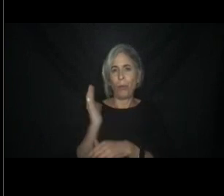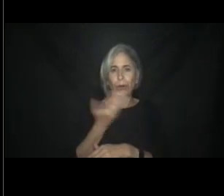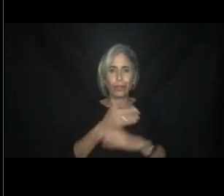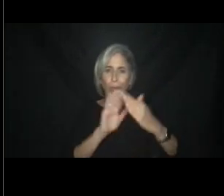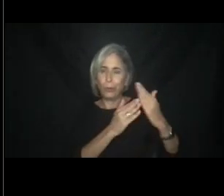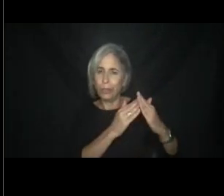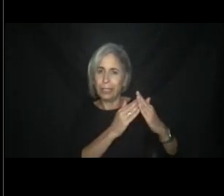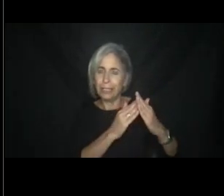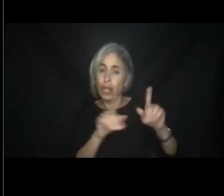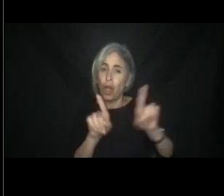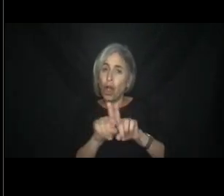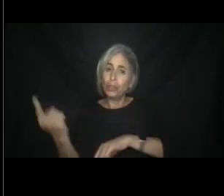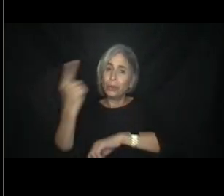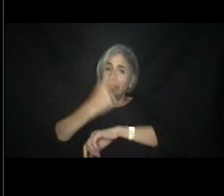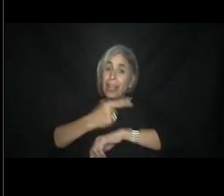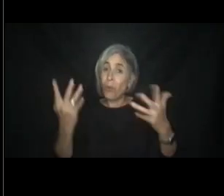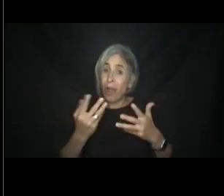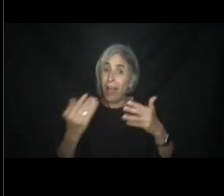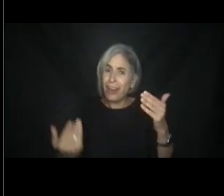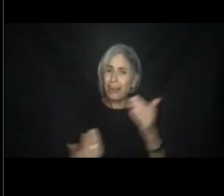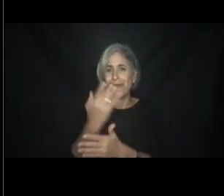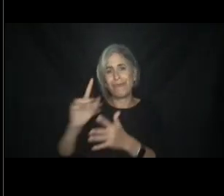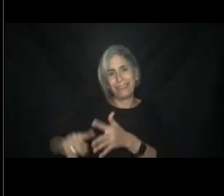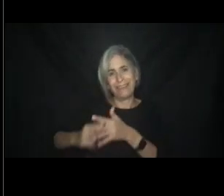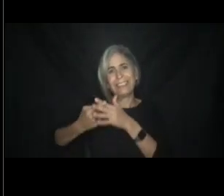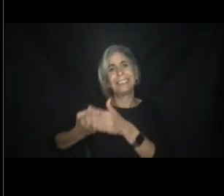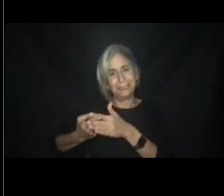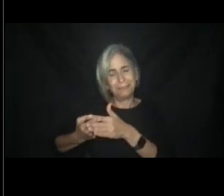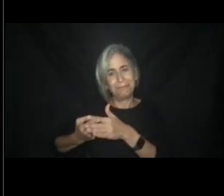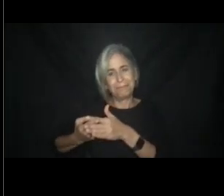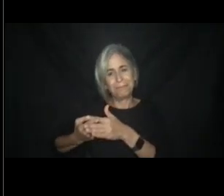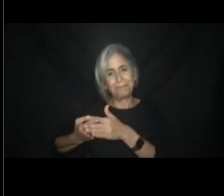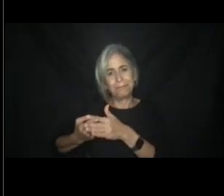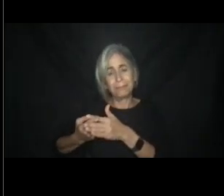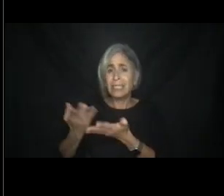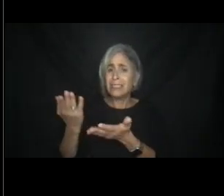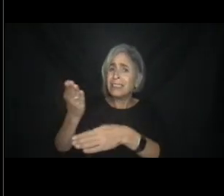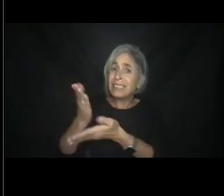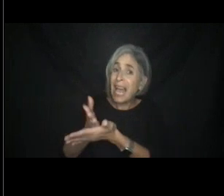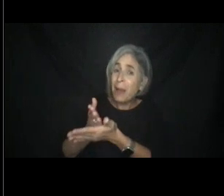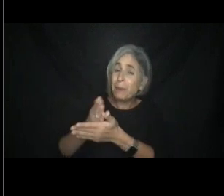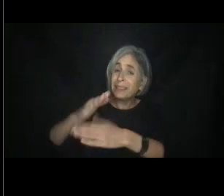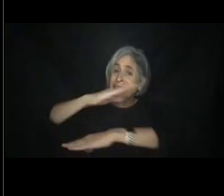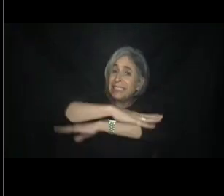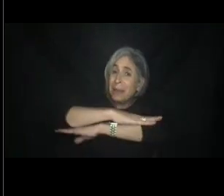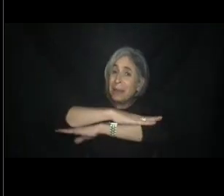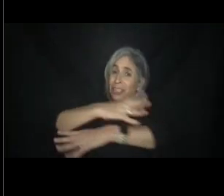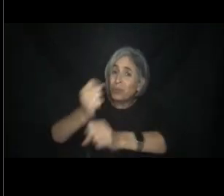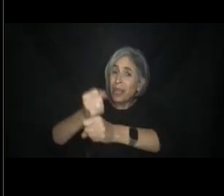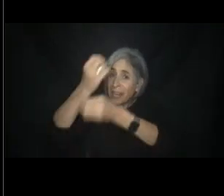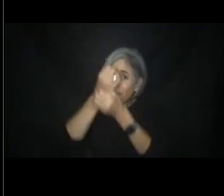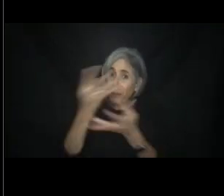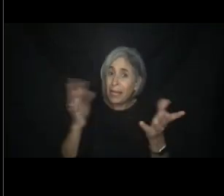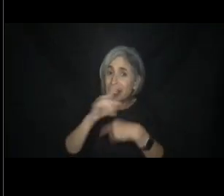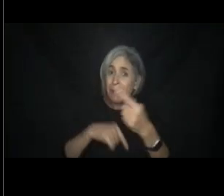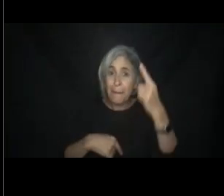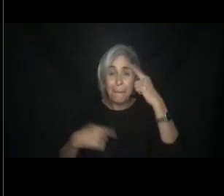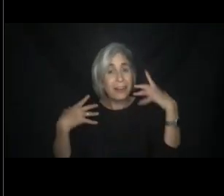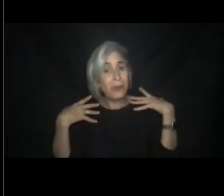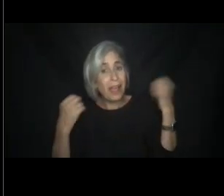a day of new beginnings for many. Stop at the vendor tables and gather helpful information about mental health